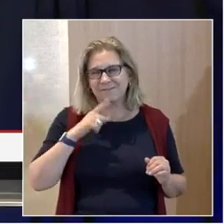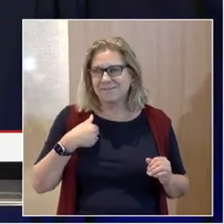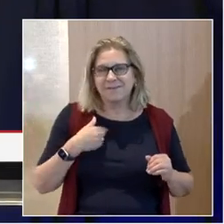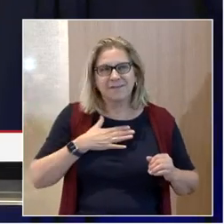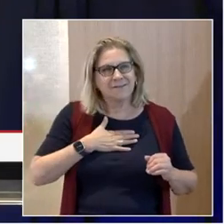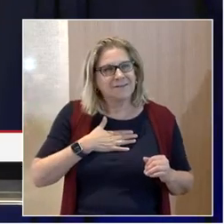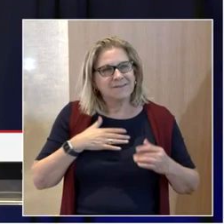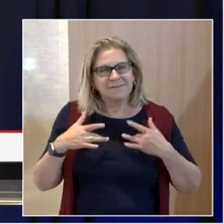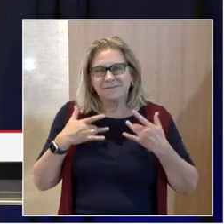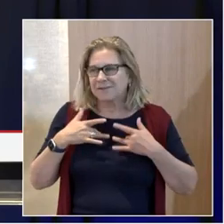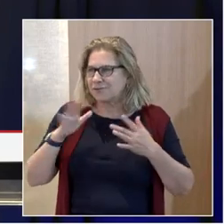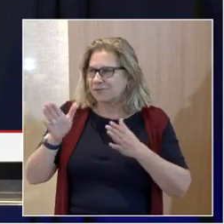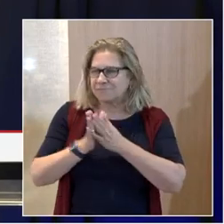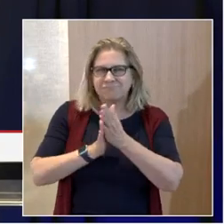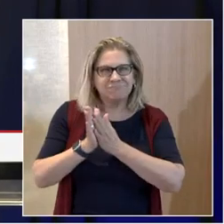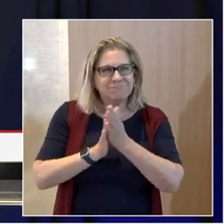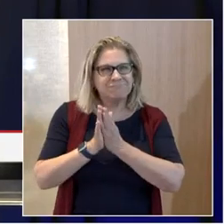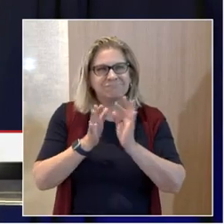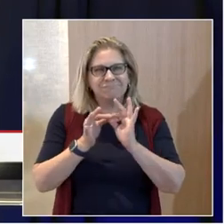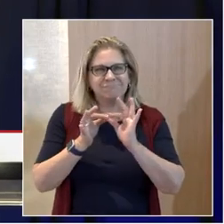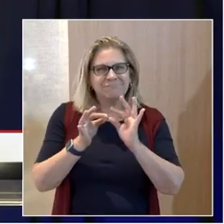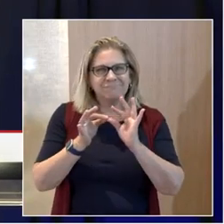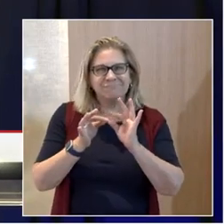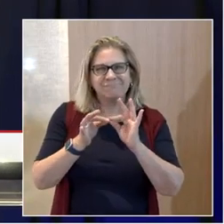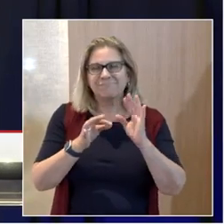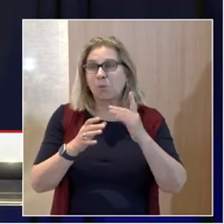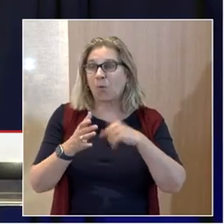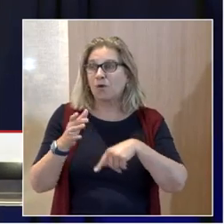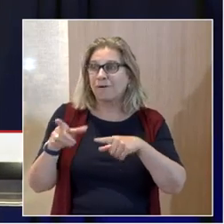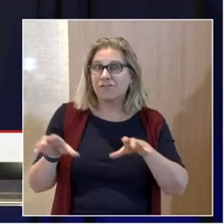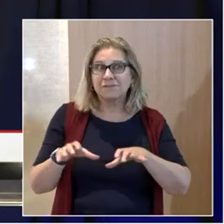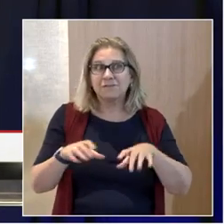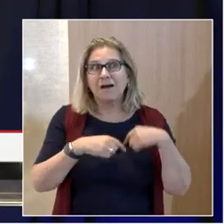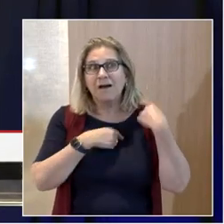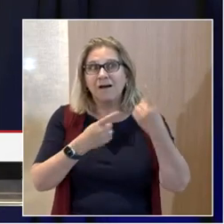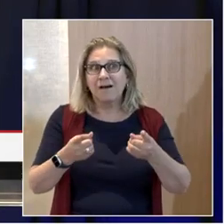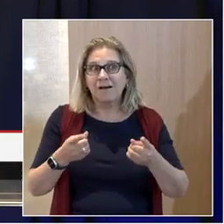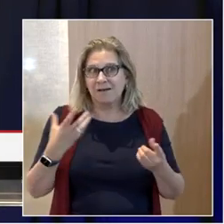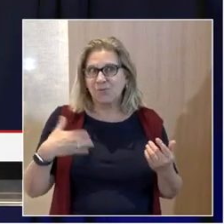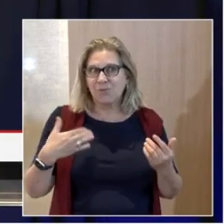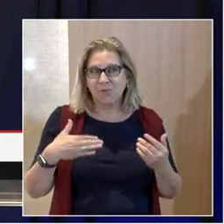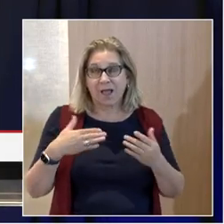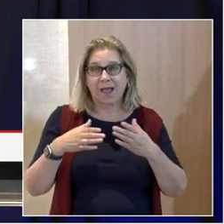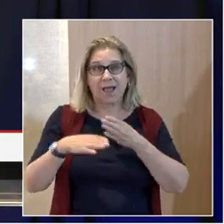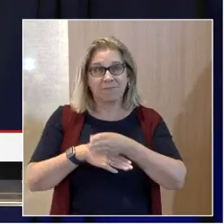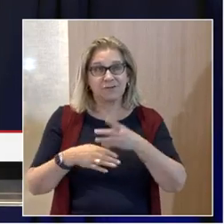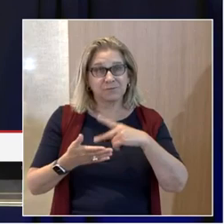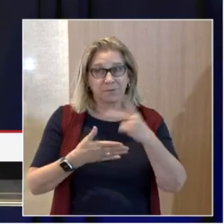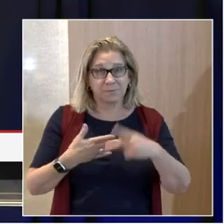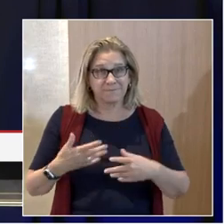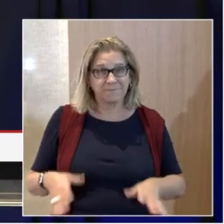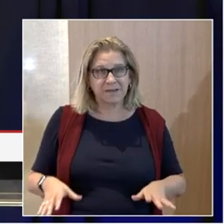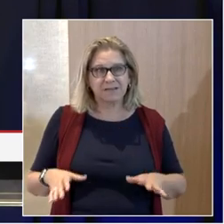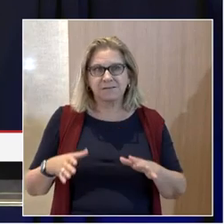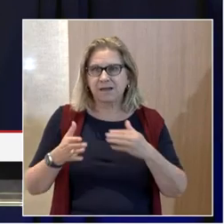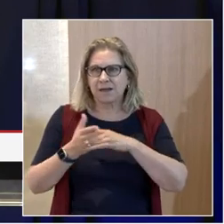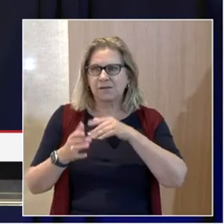already. Again, as we said at the beginning, following this program, please make sure that you take a moment to engage with the folks around this room who